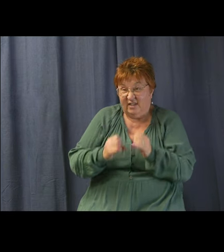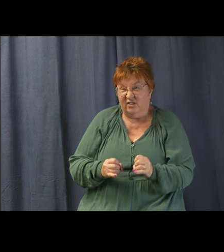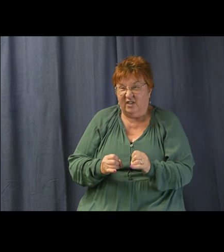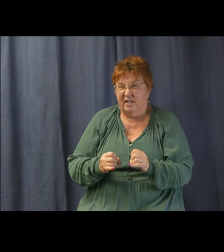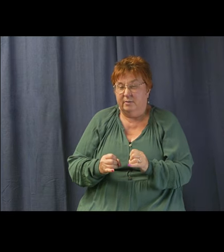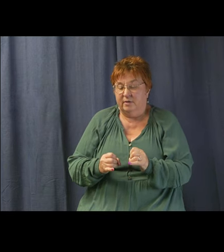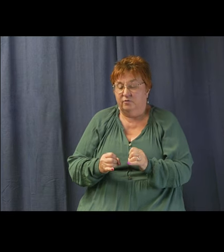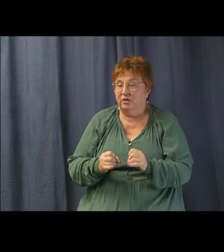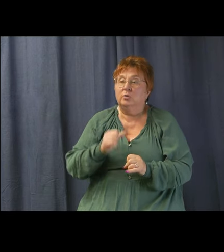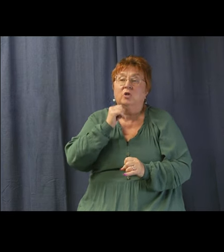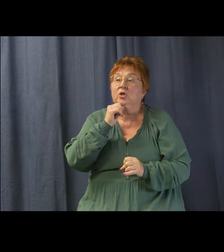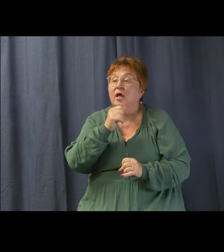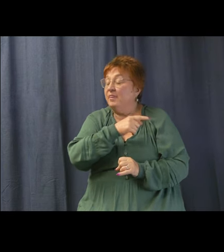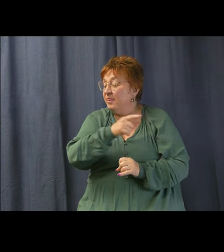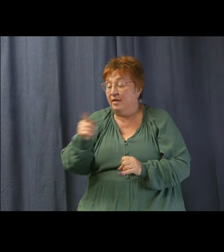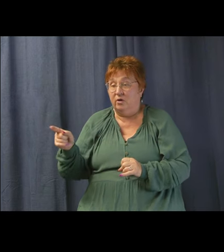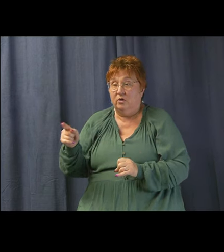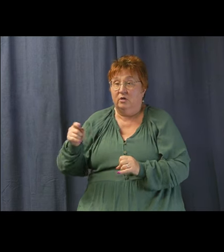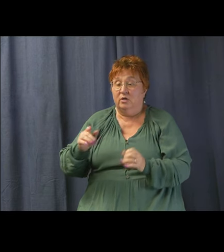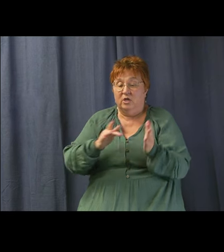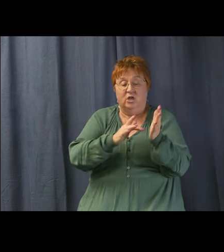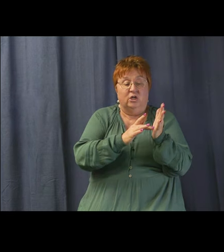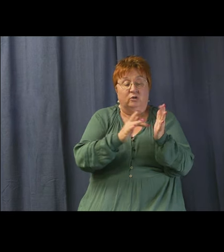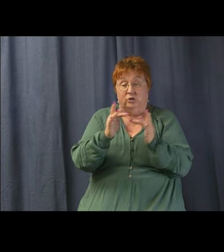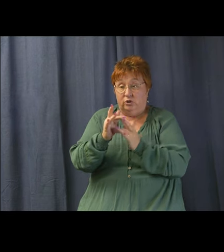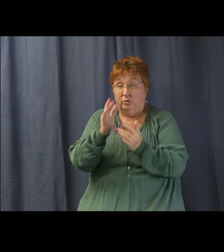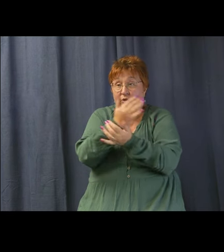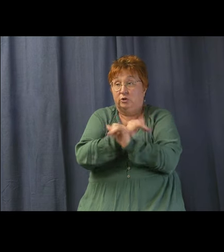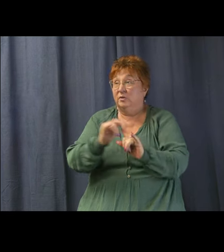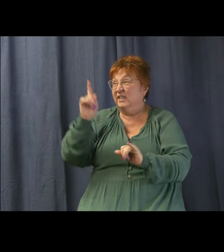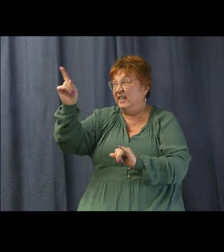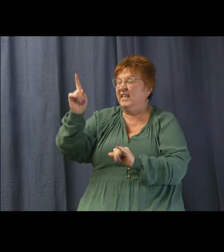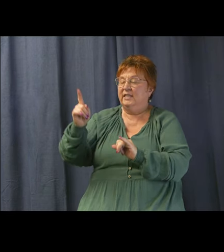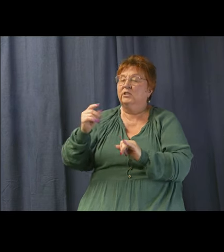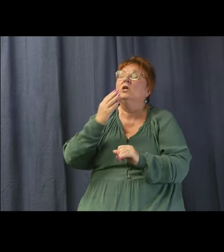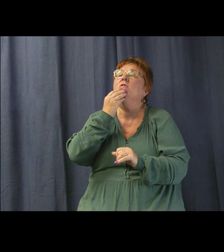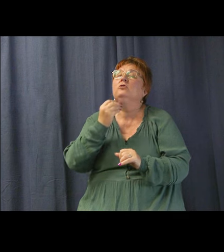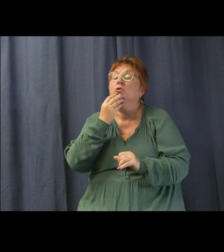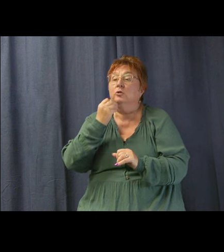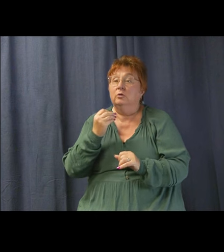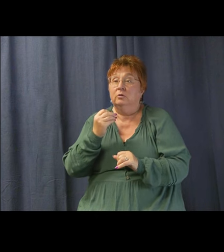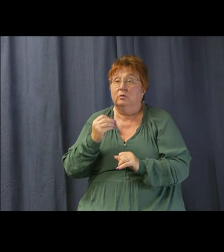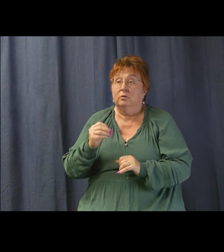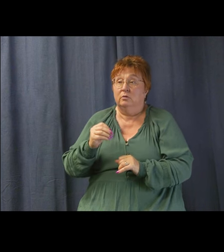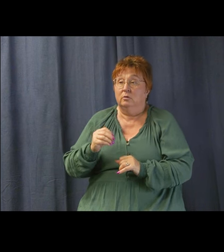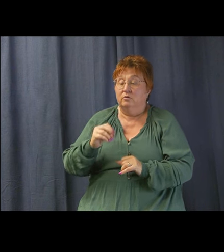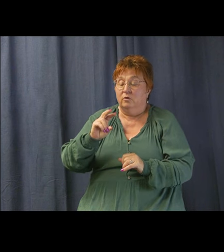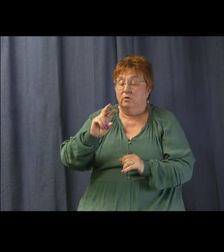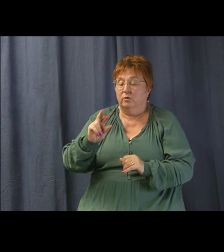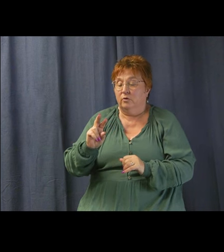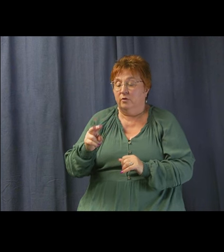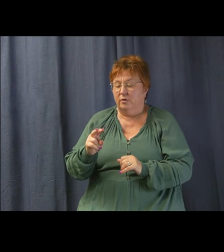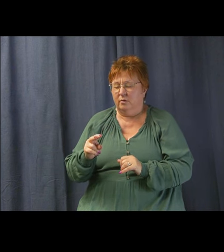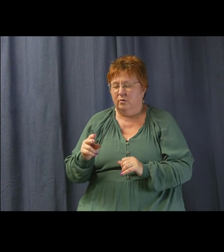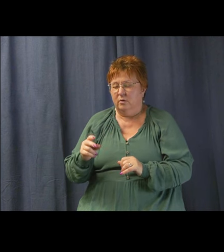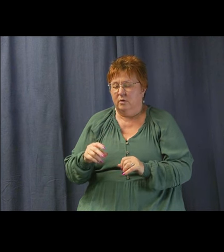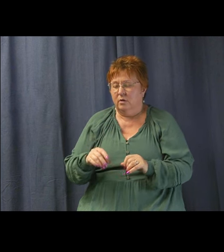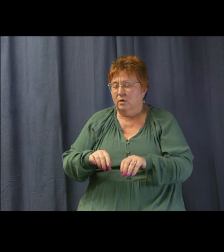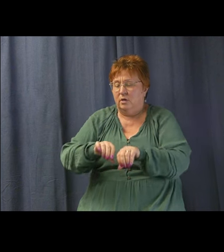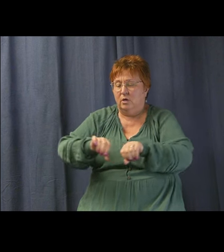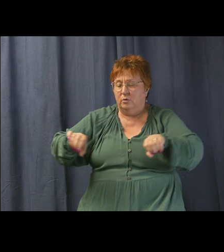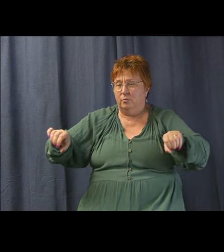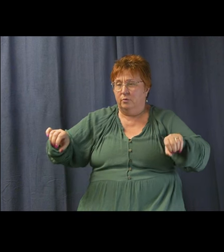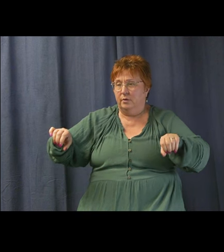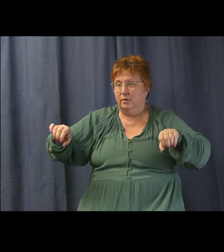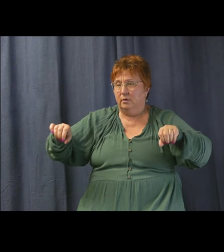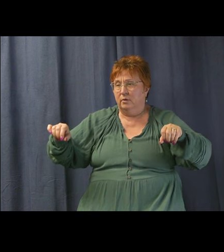not they. Yeshua is the ultimate Jew. Look at verse 3 and 4. A bruised reed he won't break.